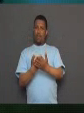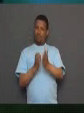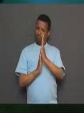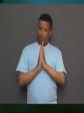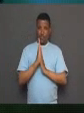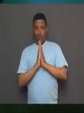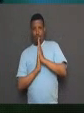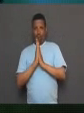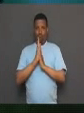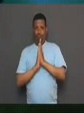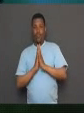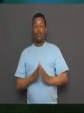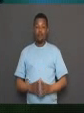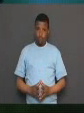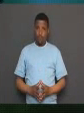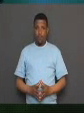interests.